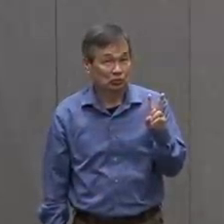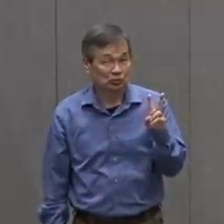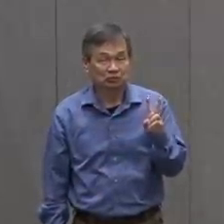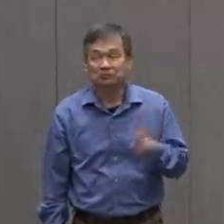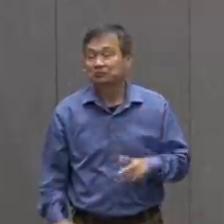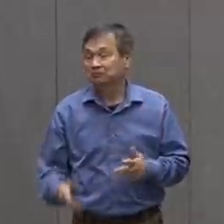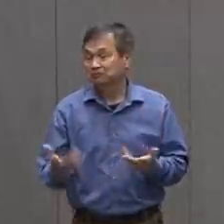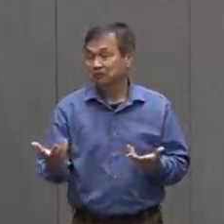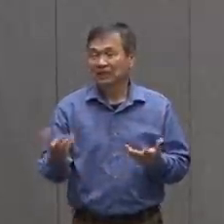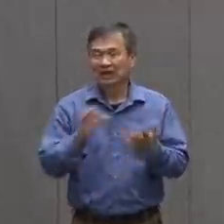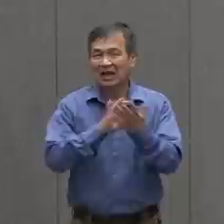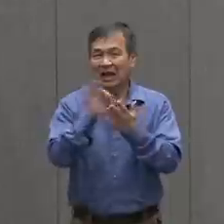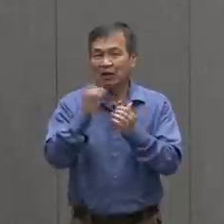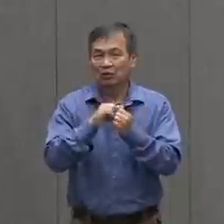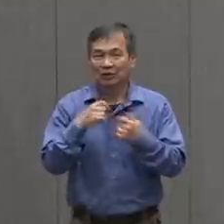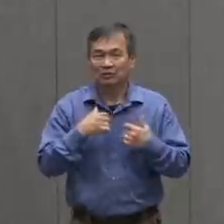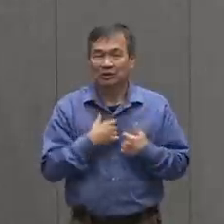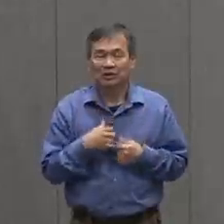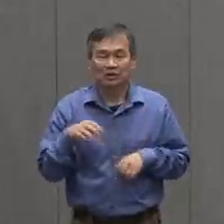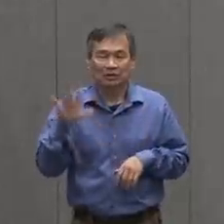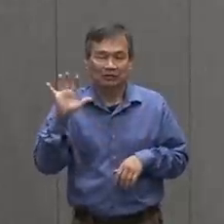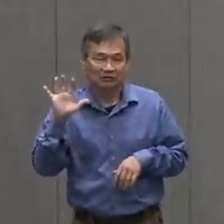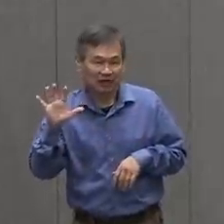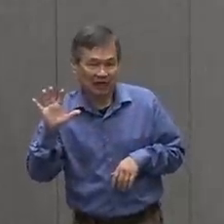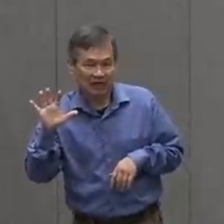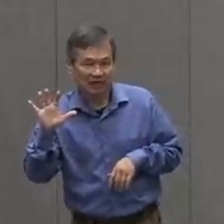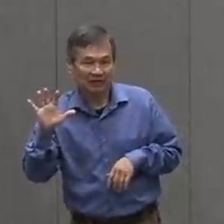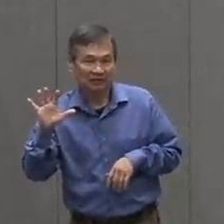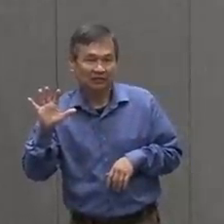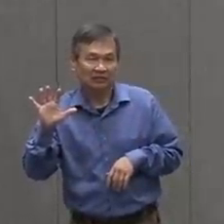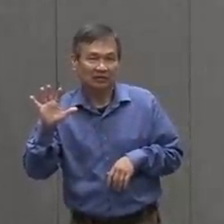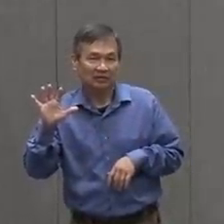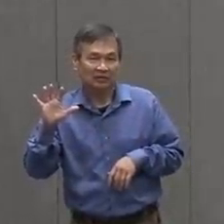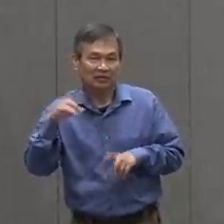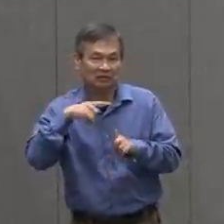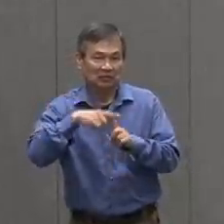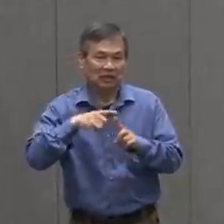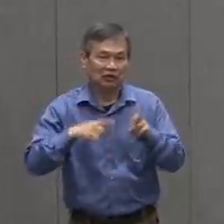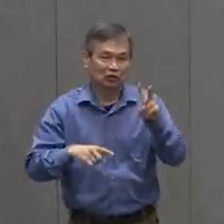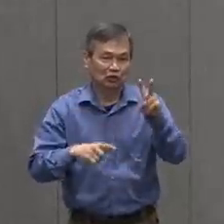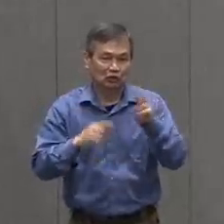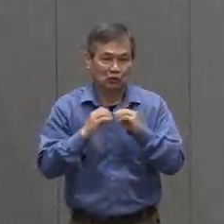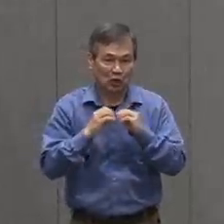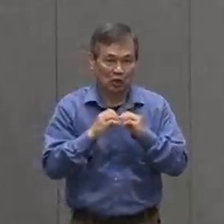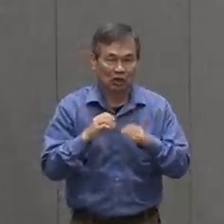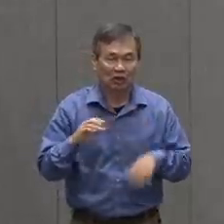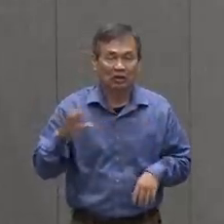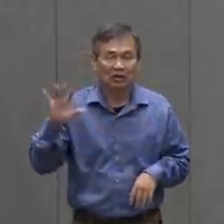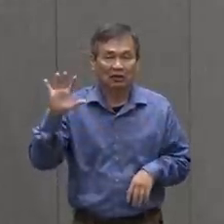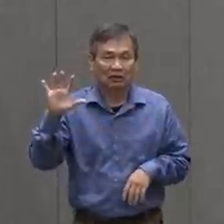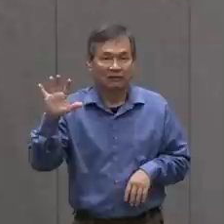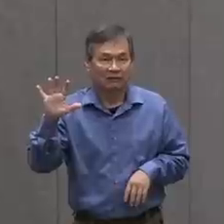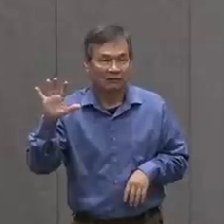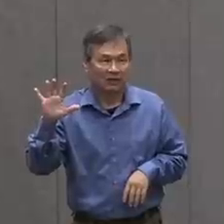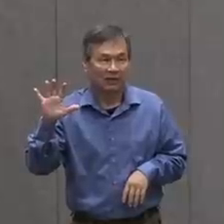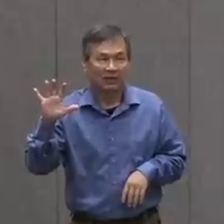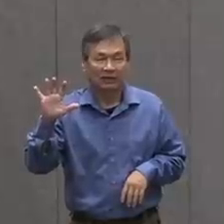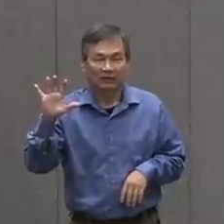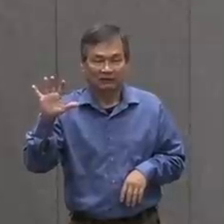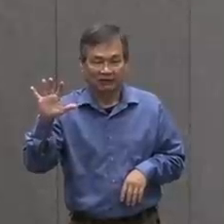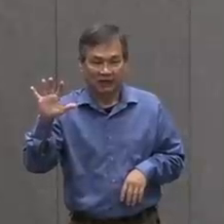Let's see, can we count from 5 and add 2 more? I'm going to use my hands for